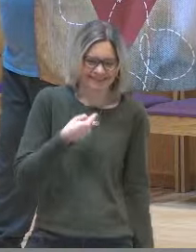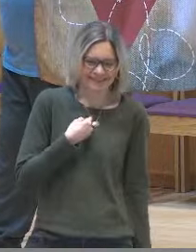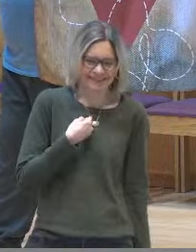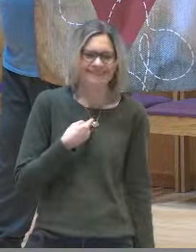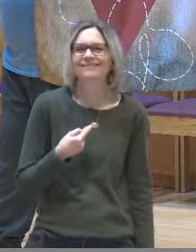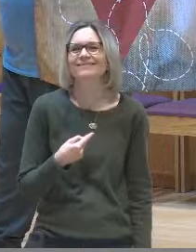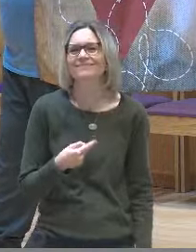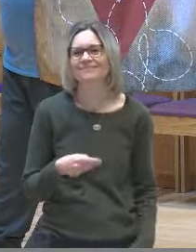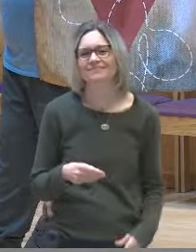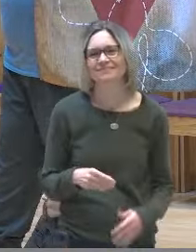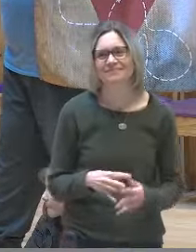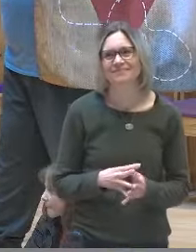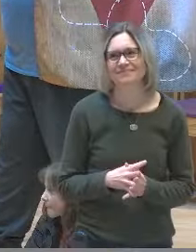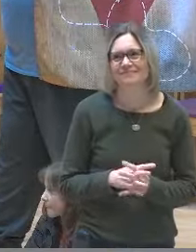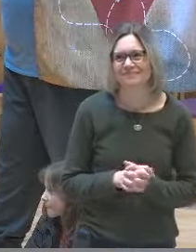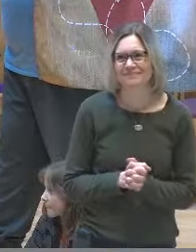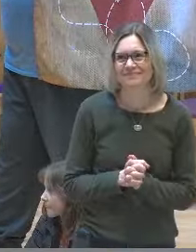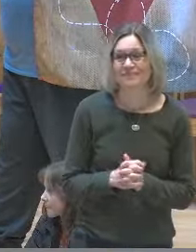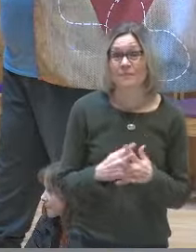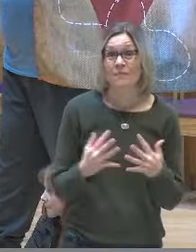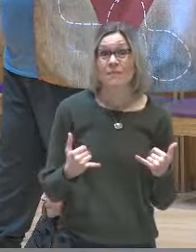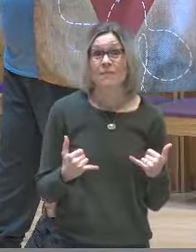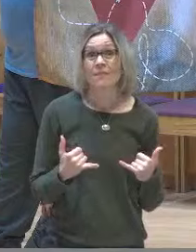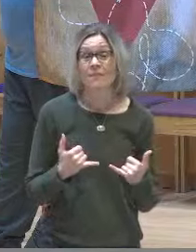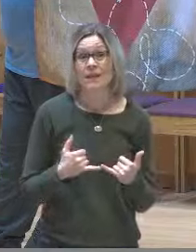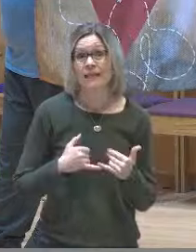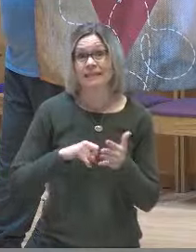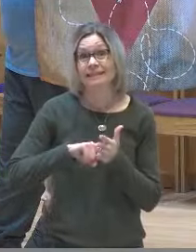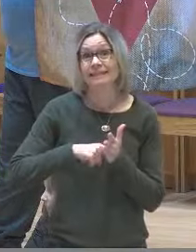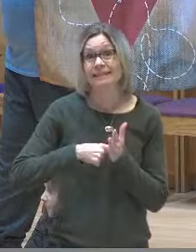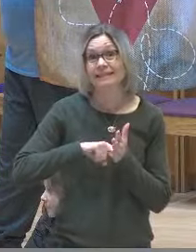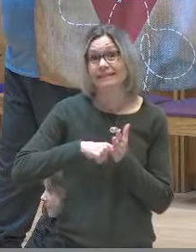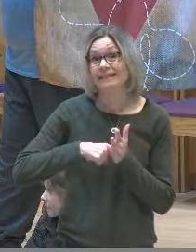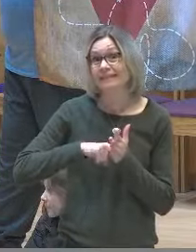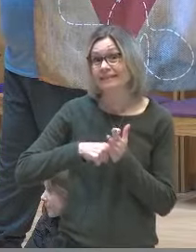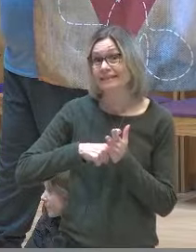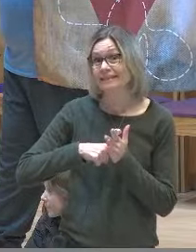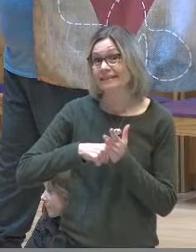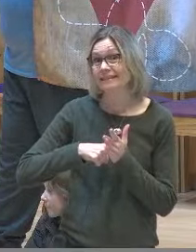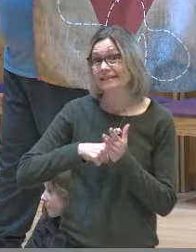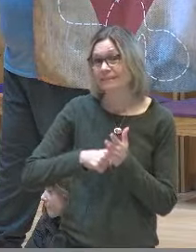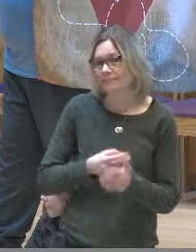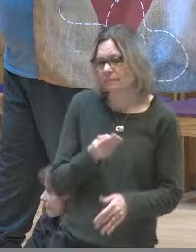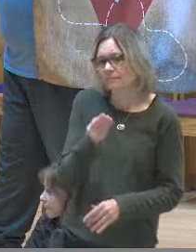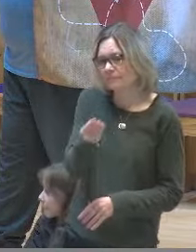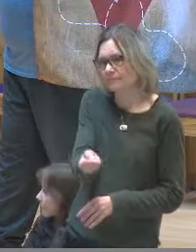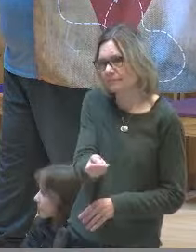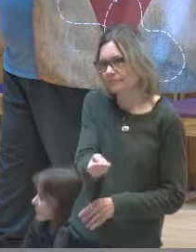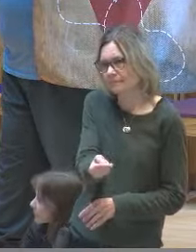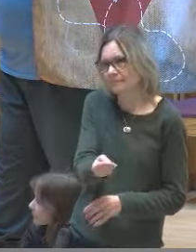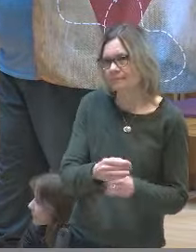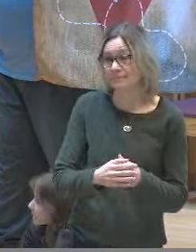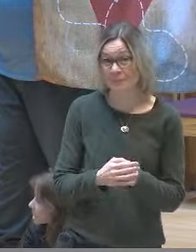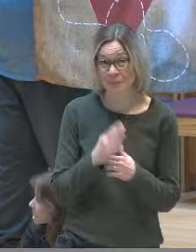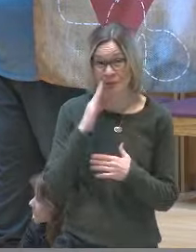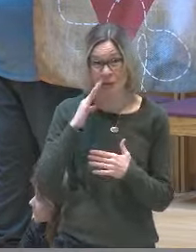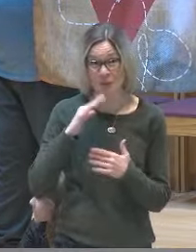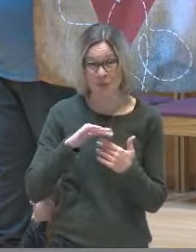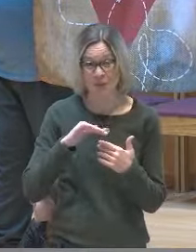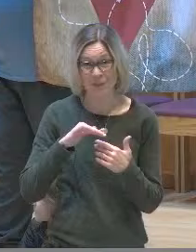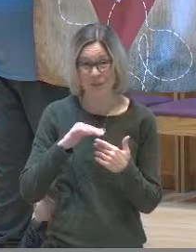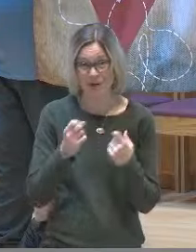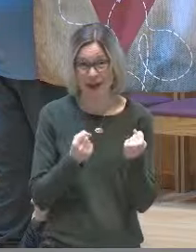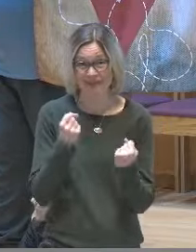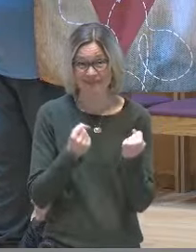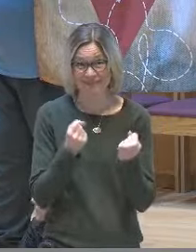Okay, how about I give my keys to you? Now, do you know how to drive?